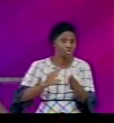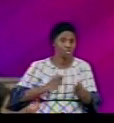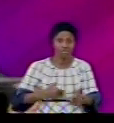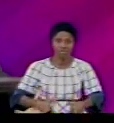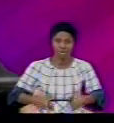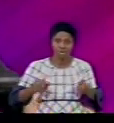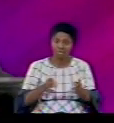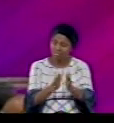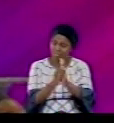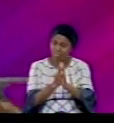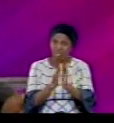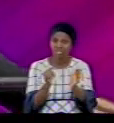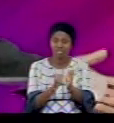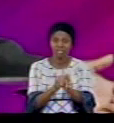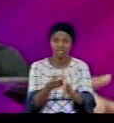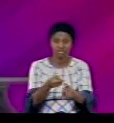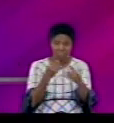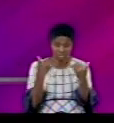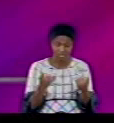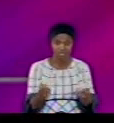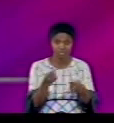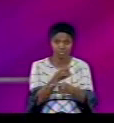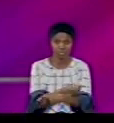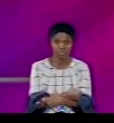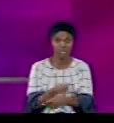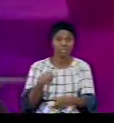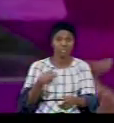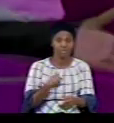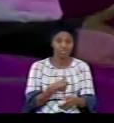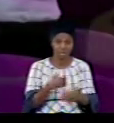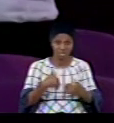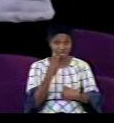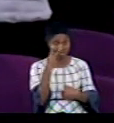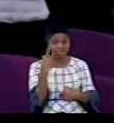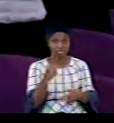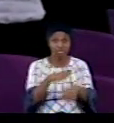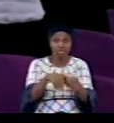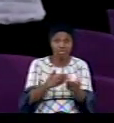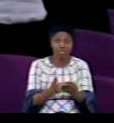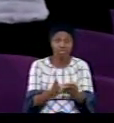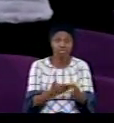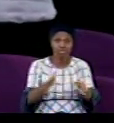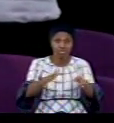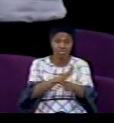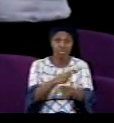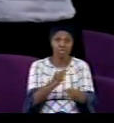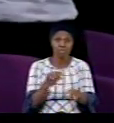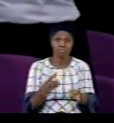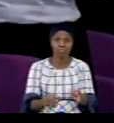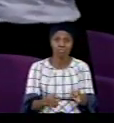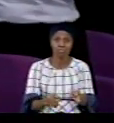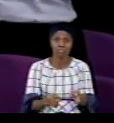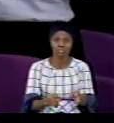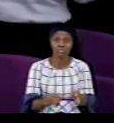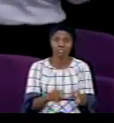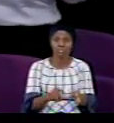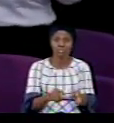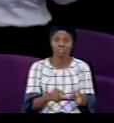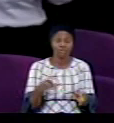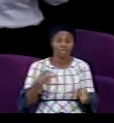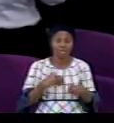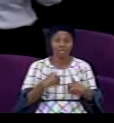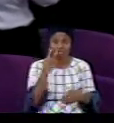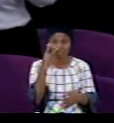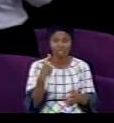we have seen the, you know, insufficiency of the Old Testament. He taught the schoolmaster to be able to bring us unto